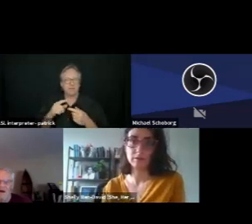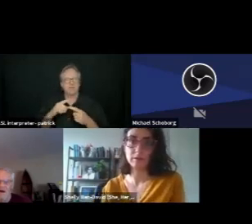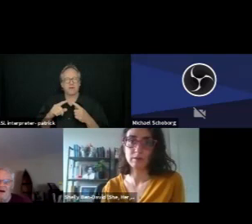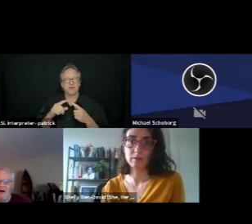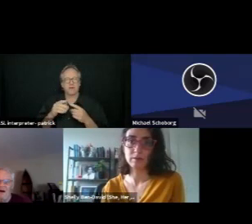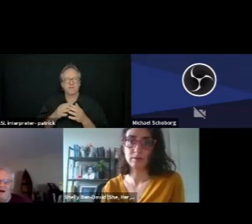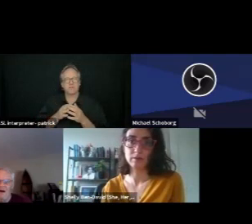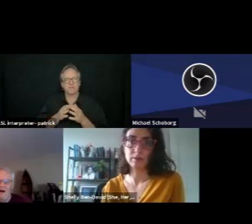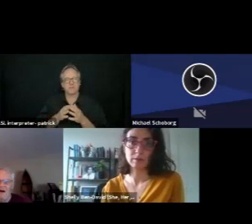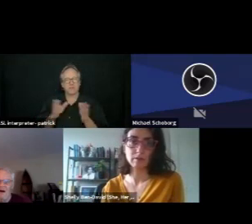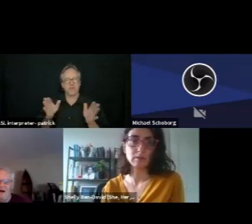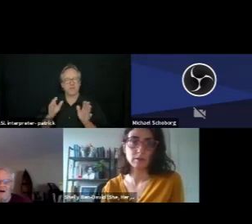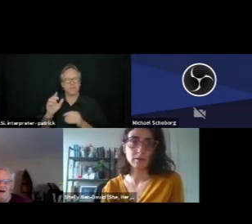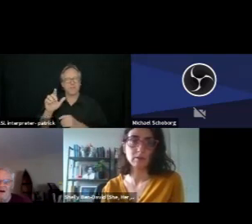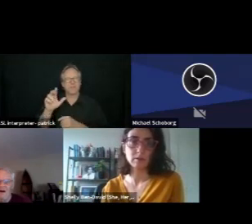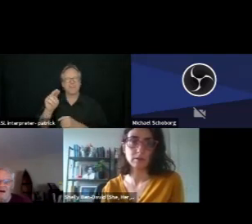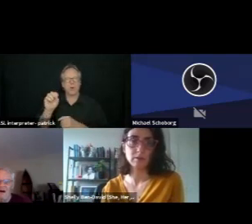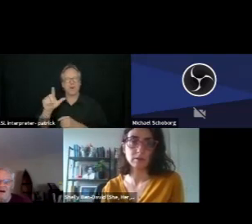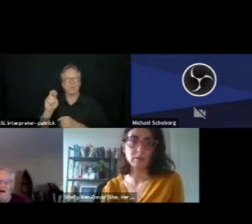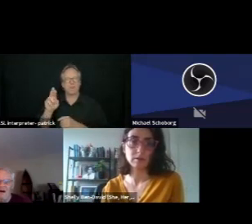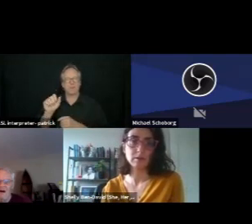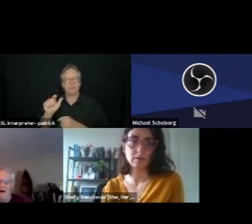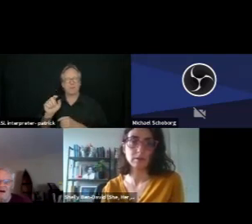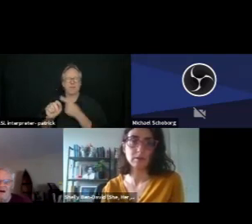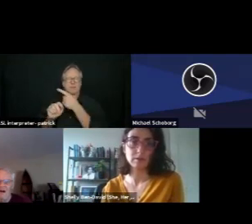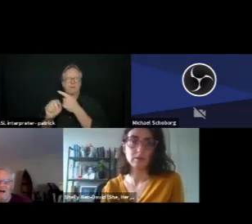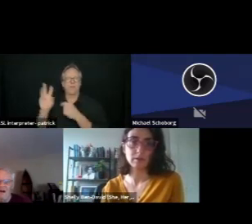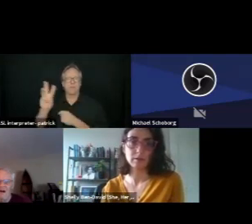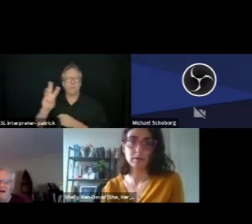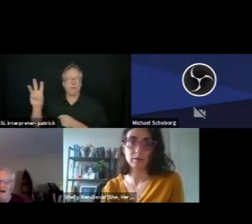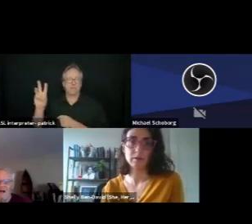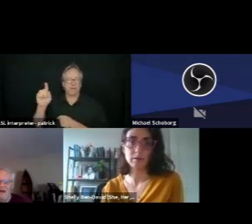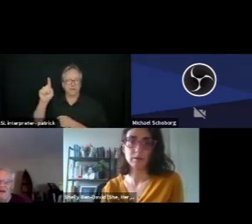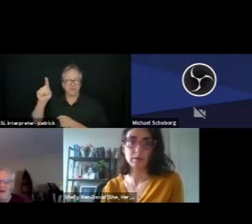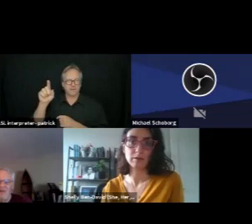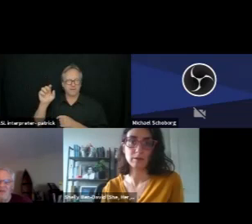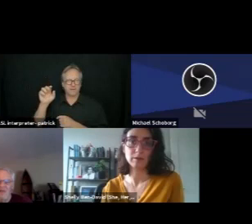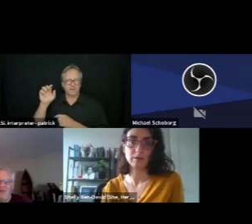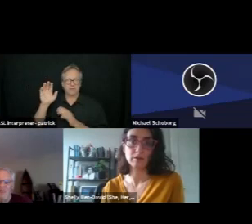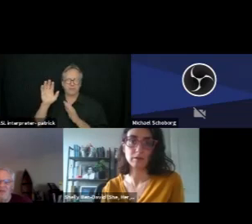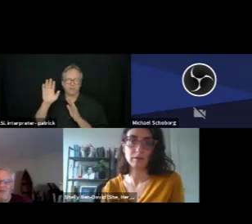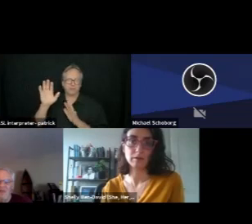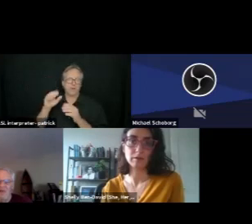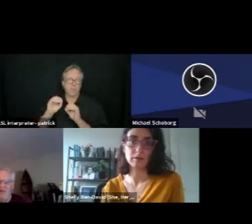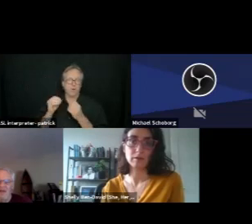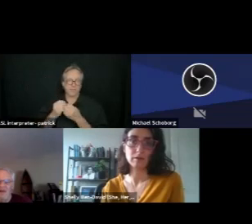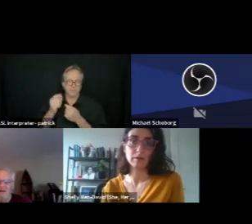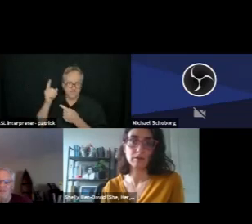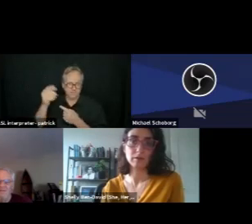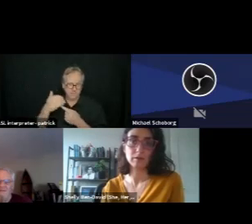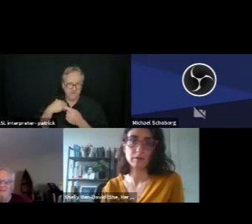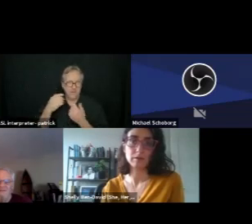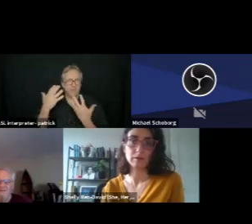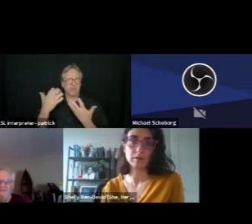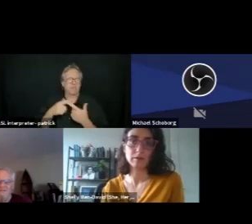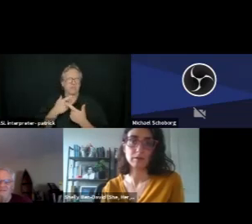forces of neoliberalism. So if you go on the website of Recovery in the Bin, which is, a great, they're a great organization, they have a lot to say